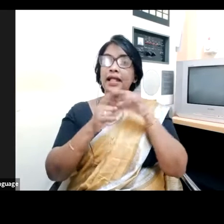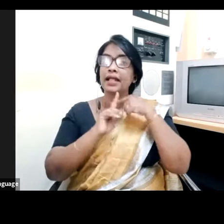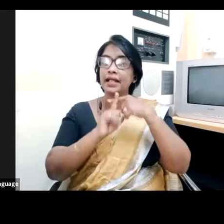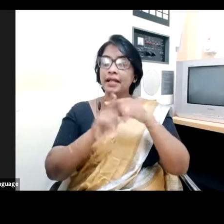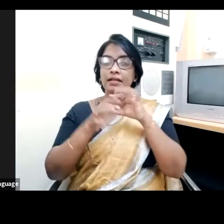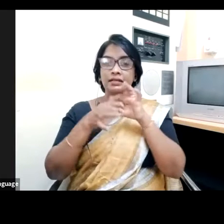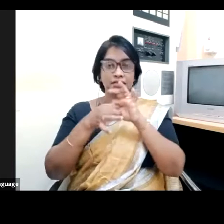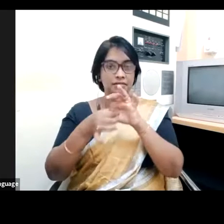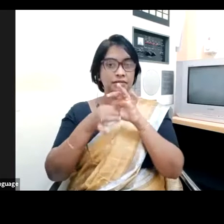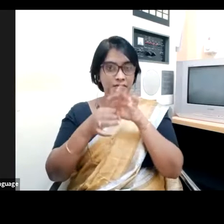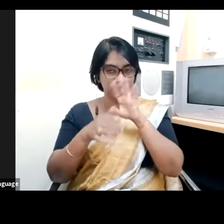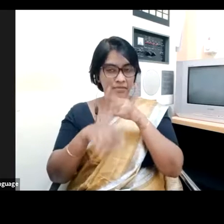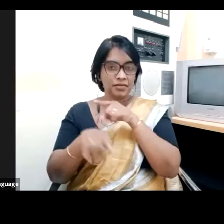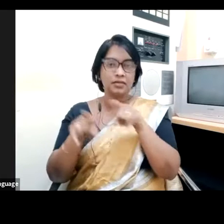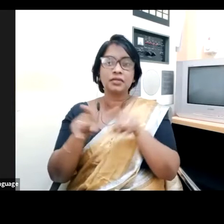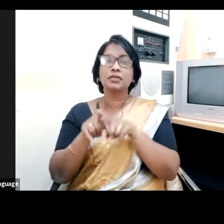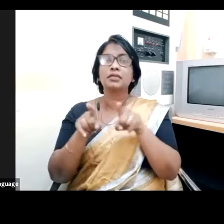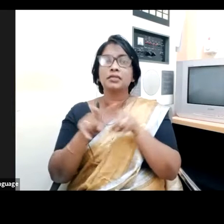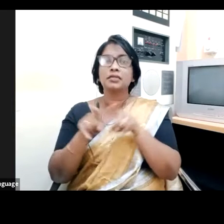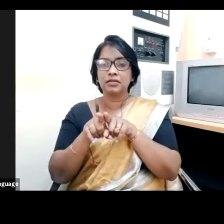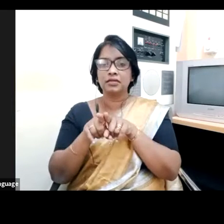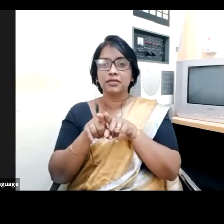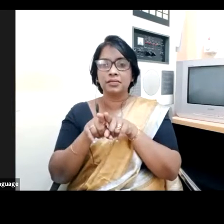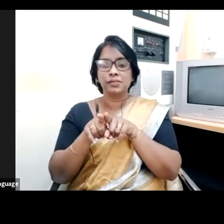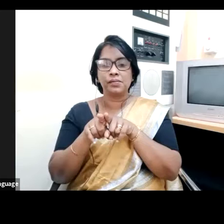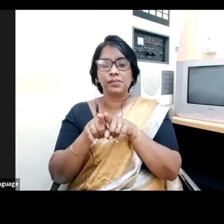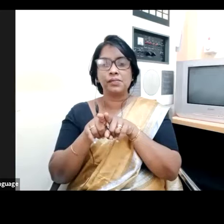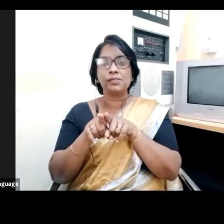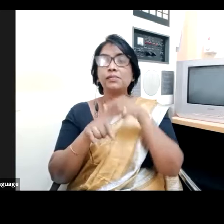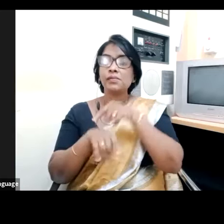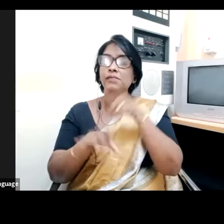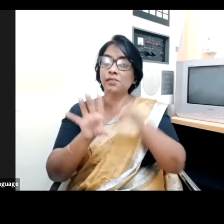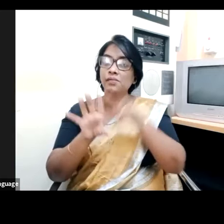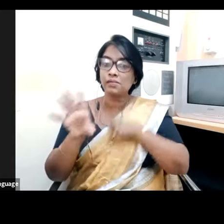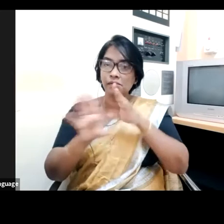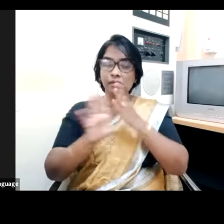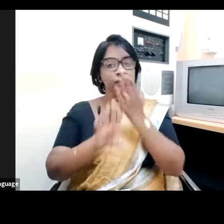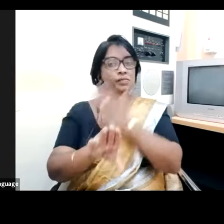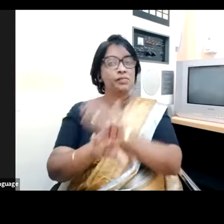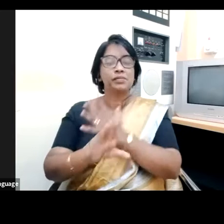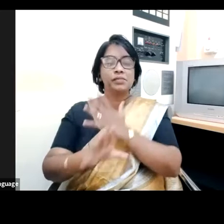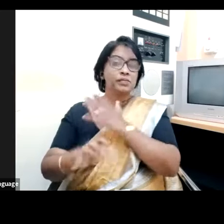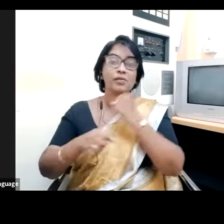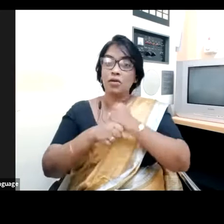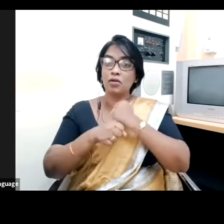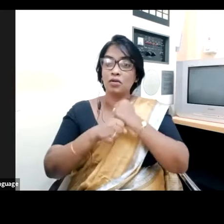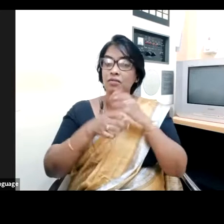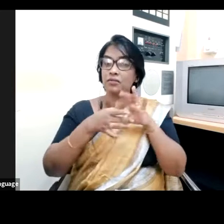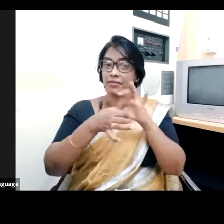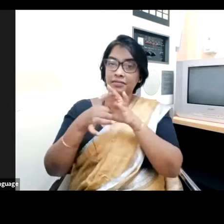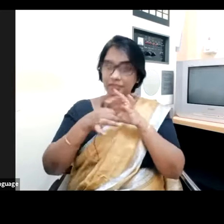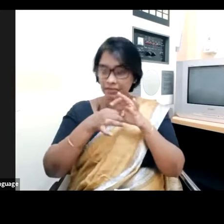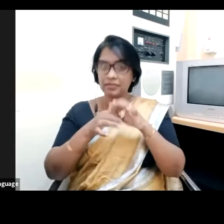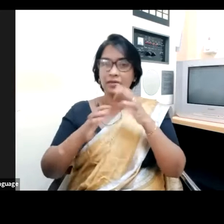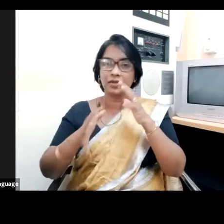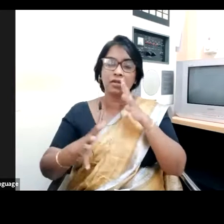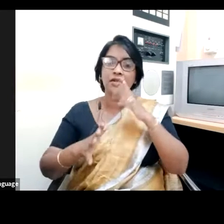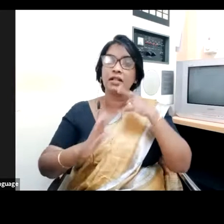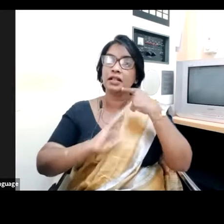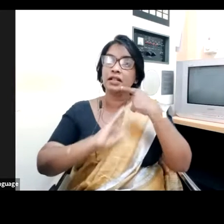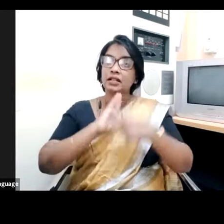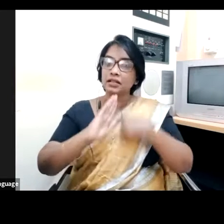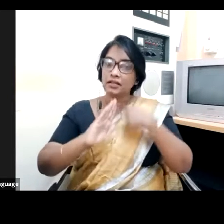Agreement. Earlier this year, the Global Compact and our local networks also launched the Climate Ambition